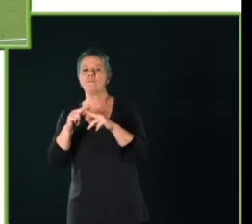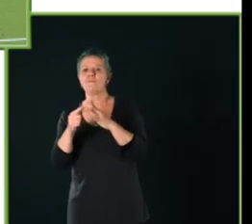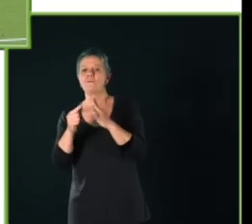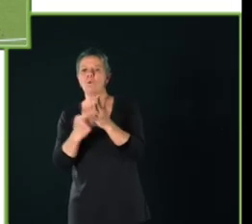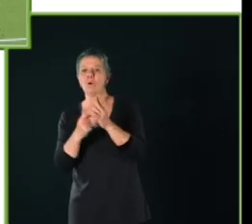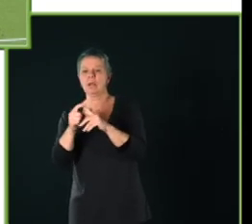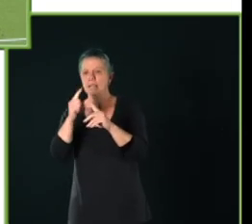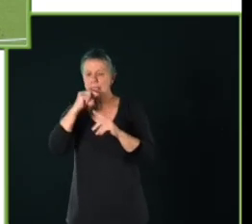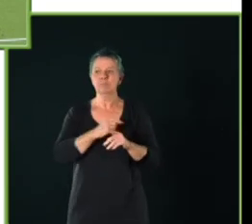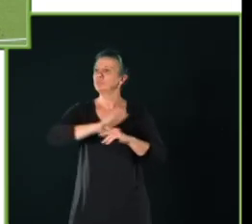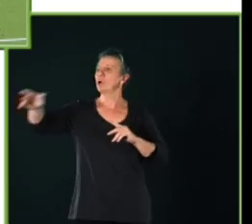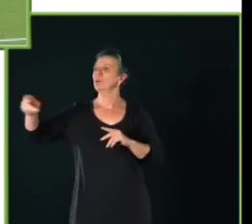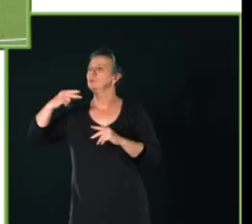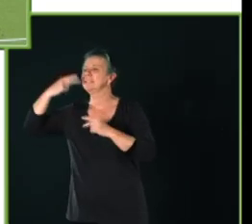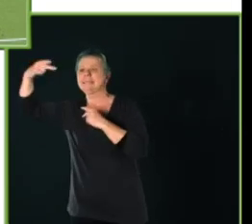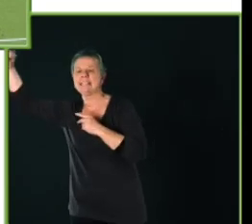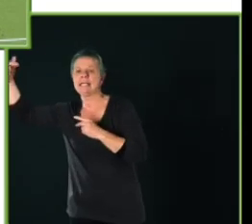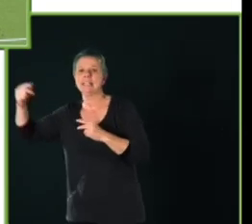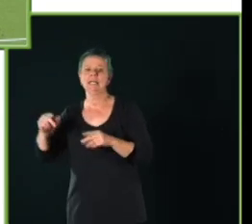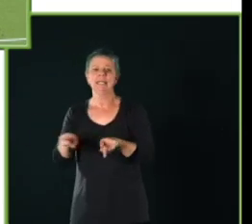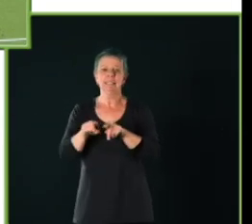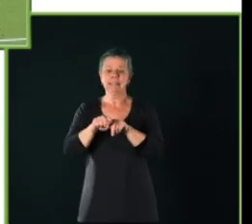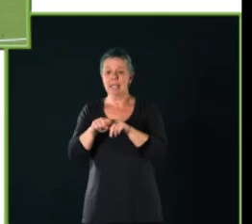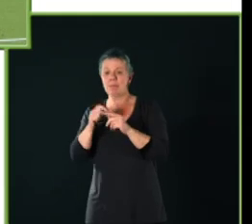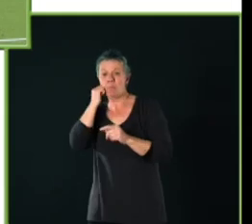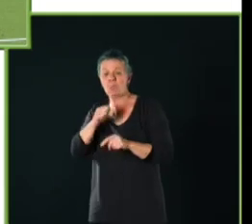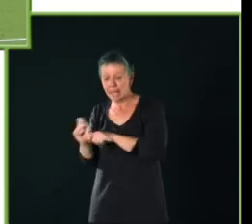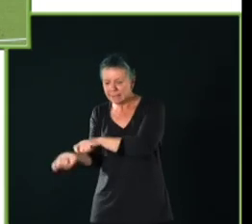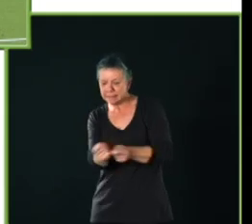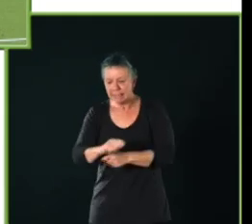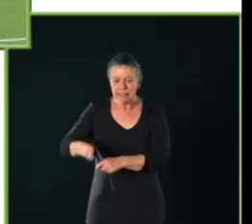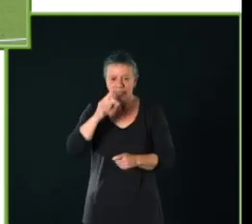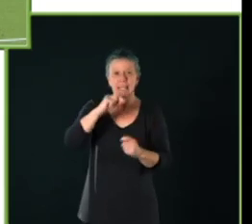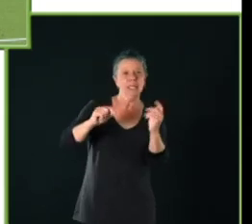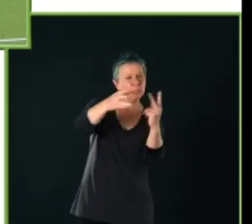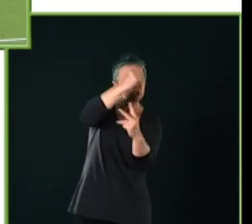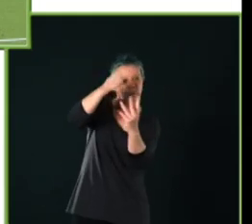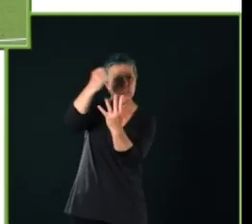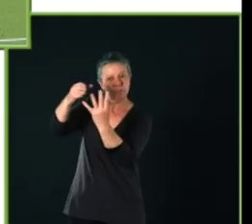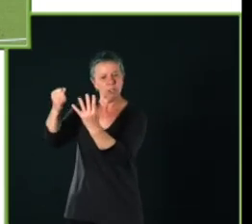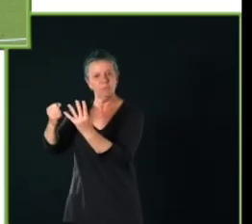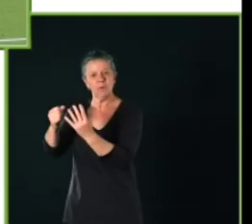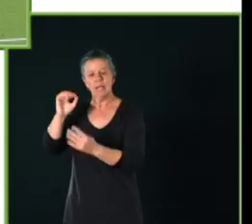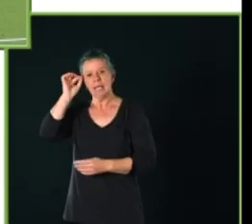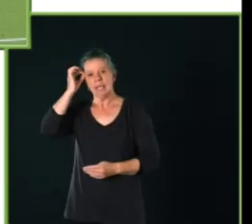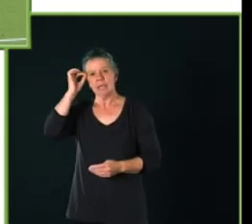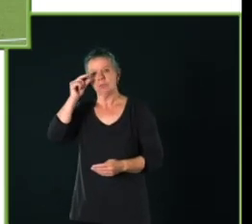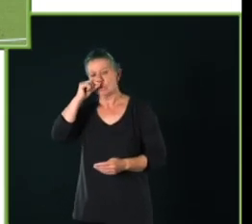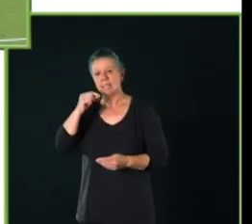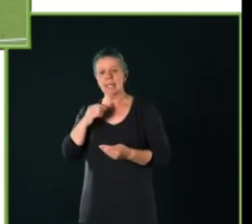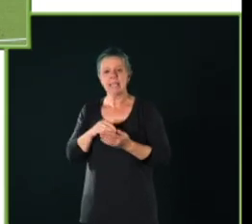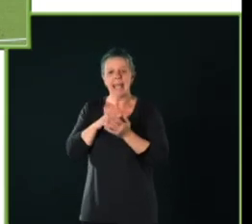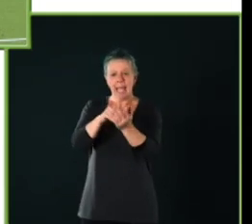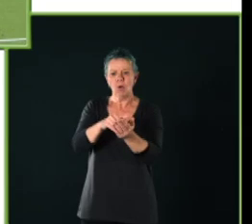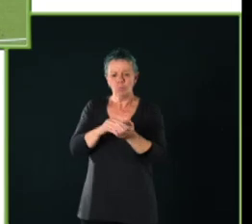8 Blacksticks from New Zealand. So we all have those goals that we can go. Council can help to provide those